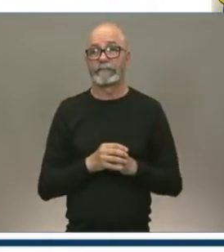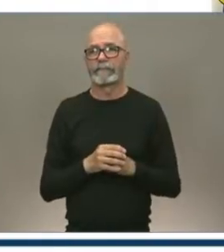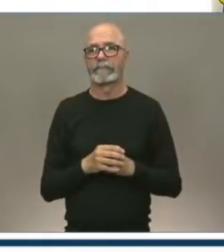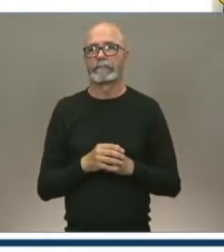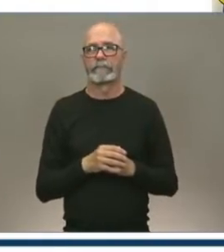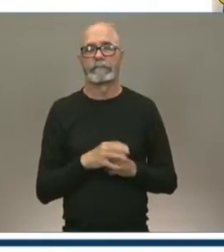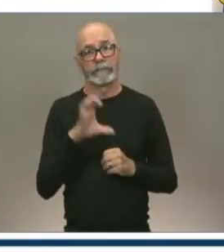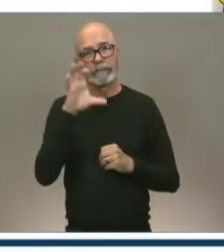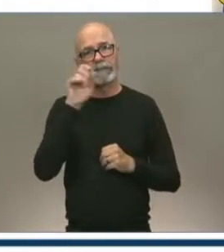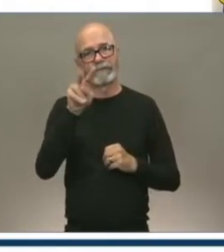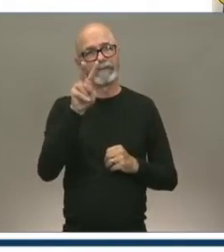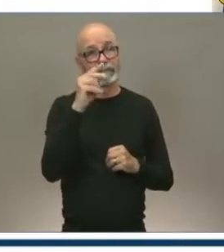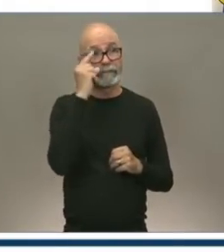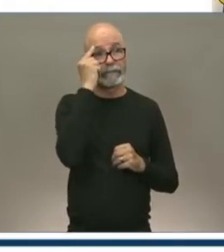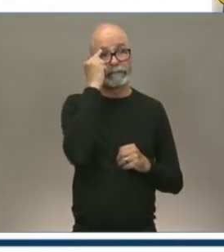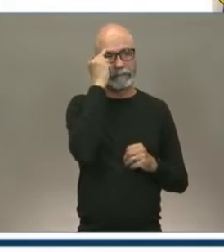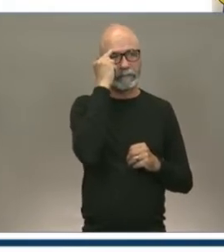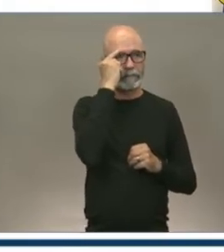CTV.